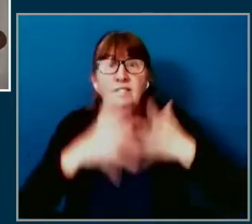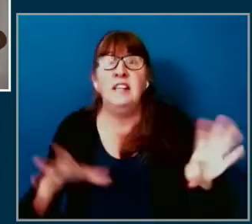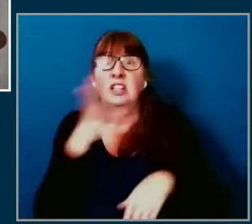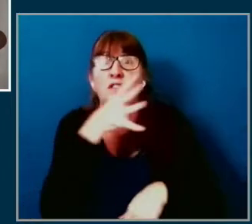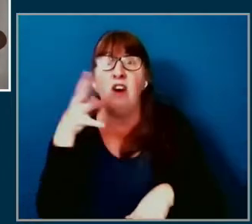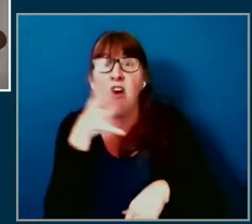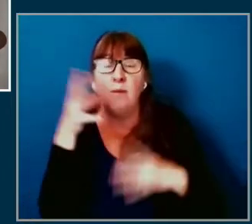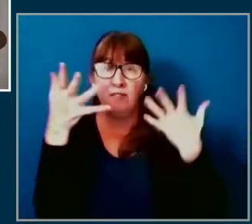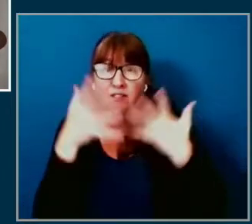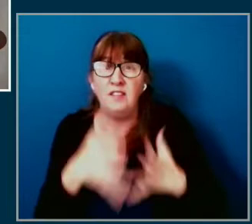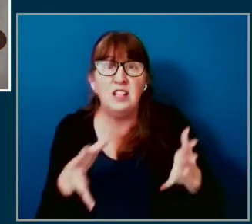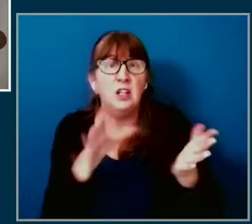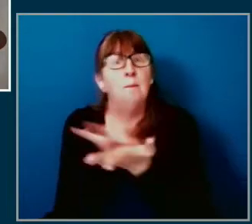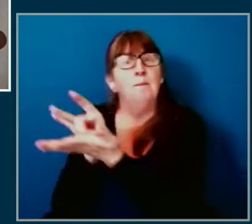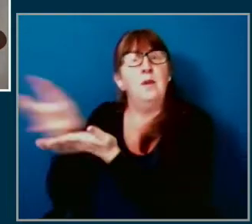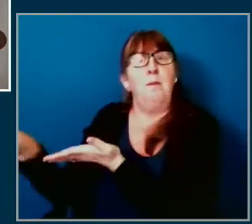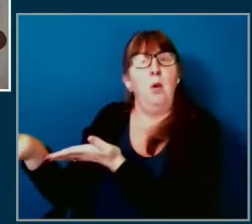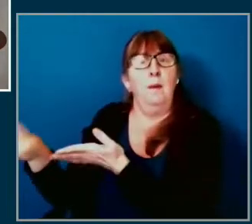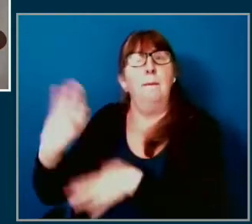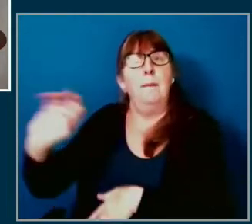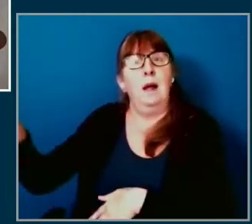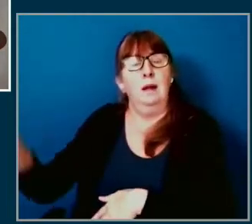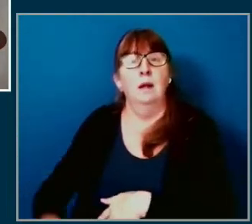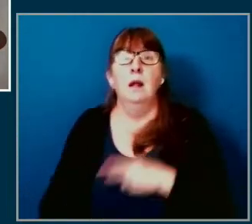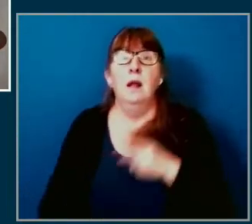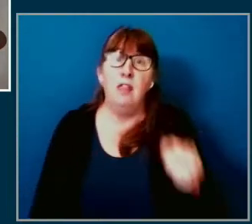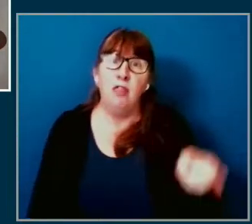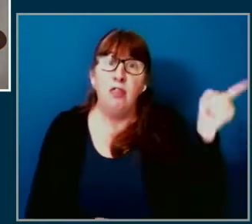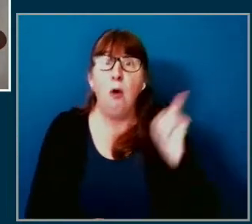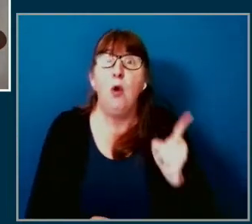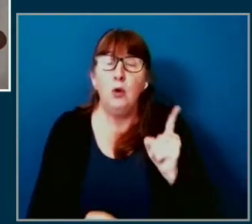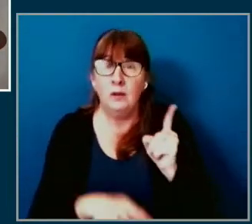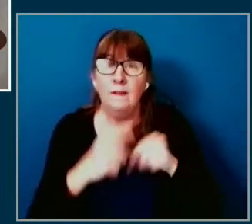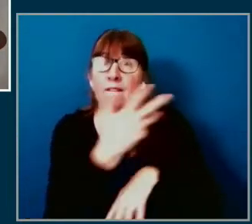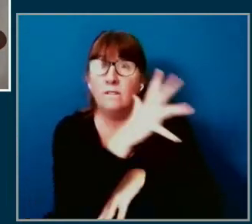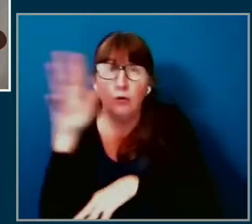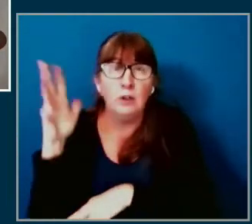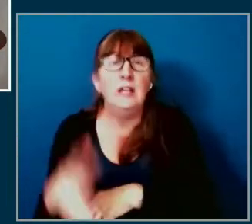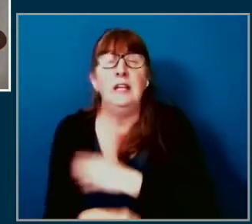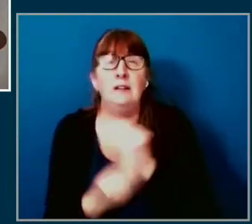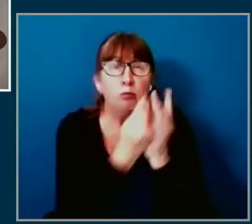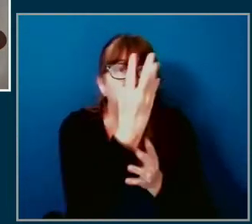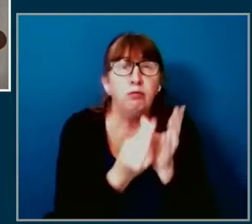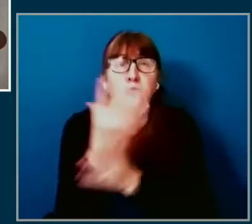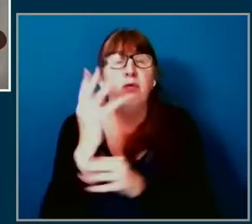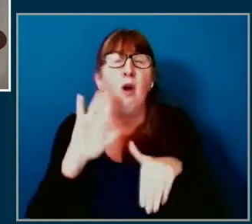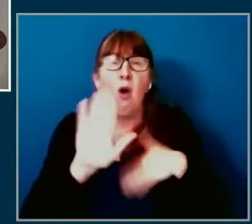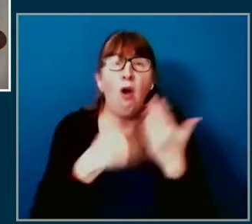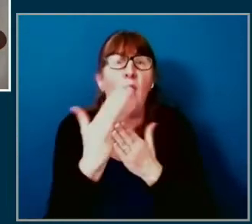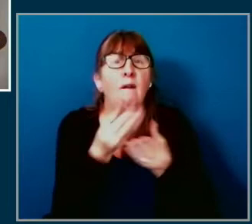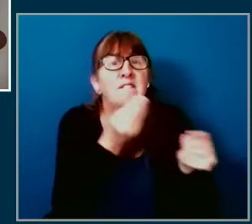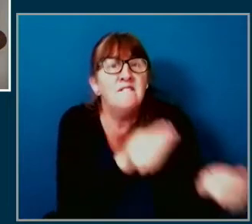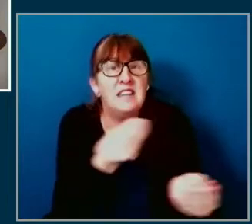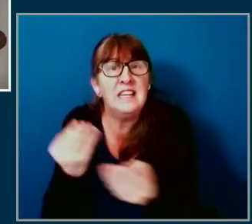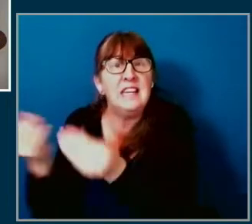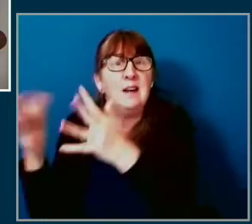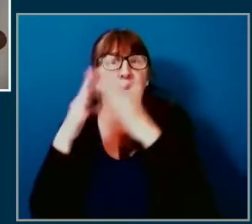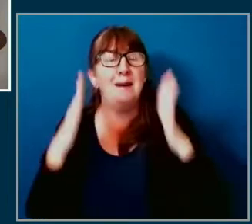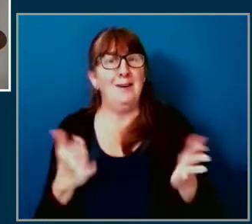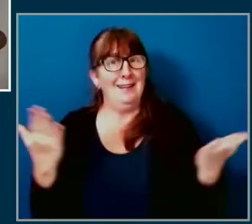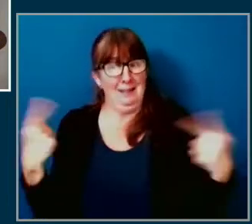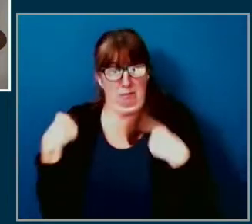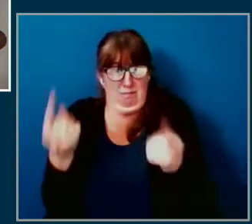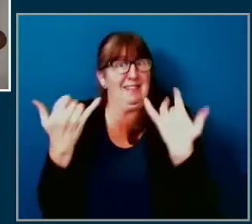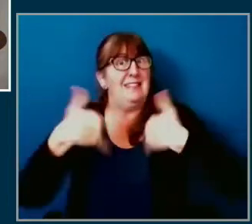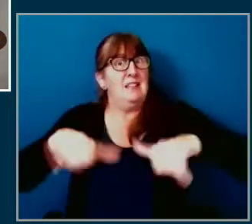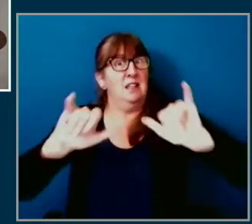fields that still feed America to this day. Through years of backbreaking work in the fields and later in a factory through a constant